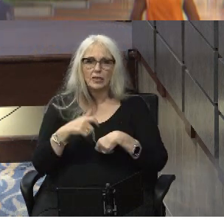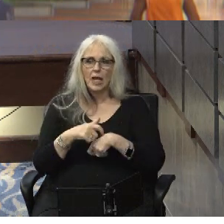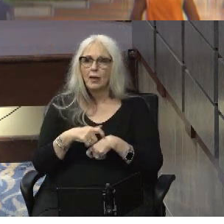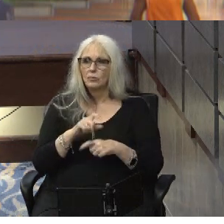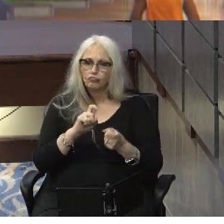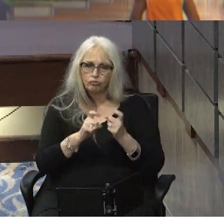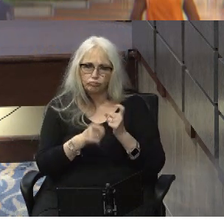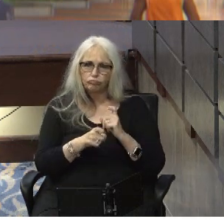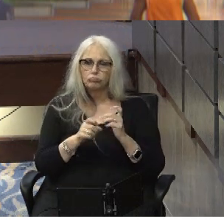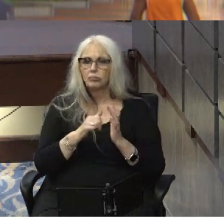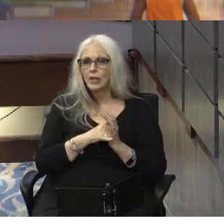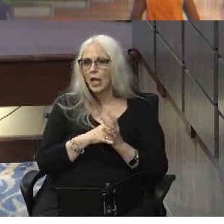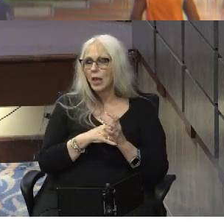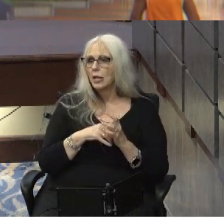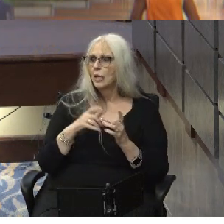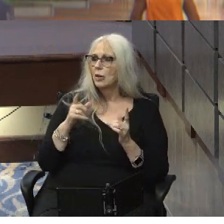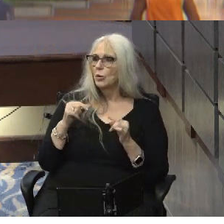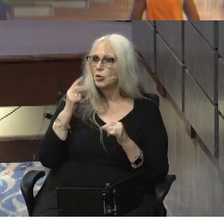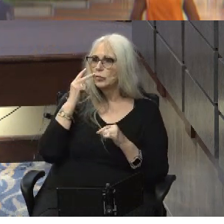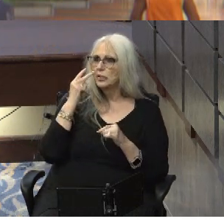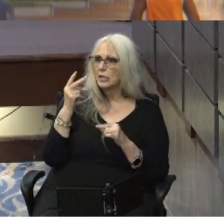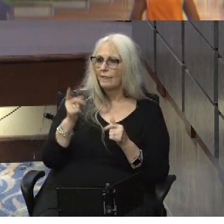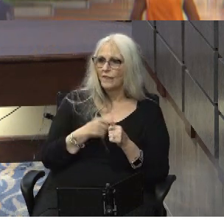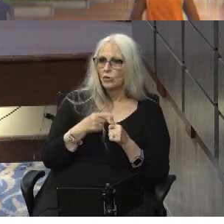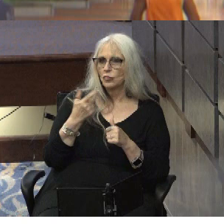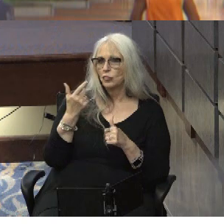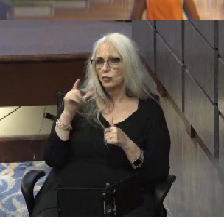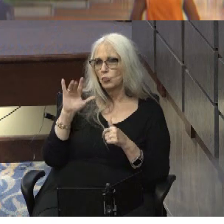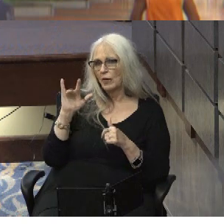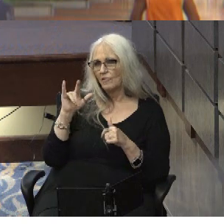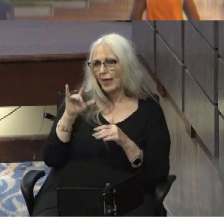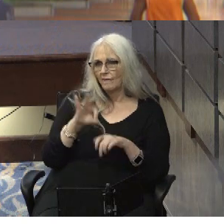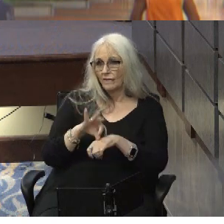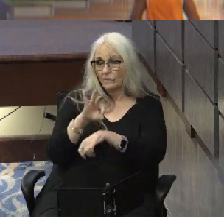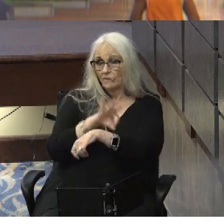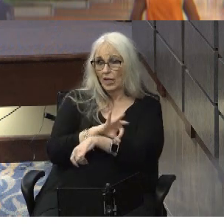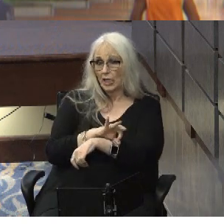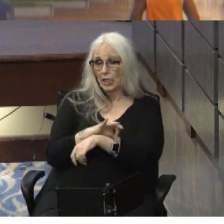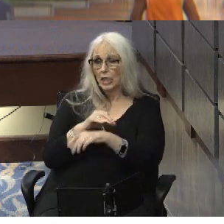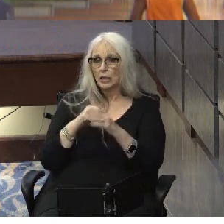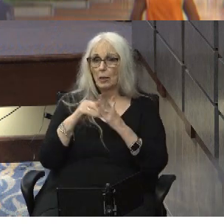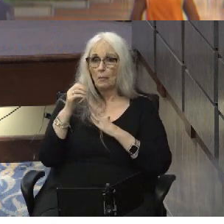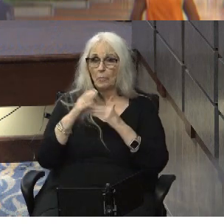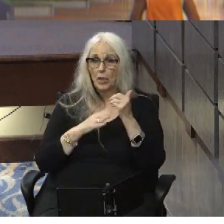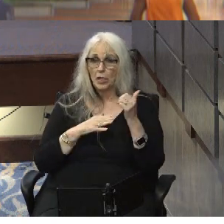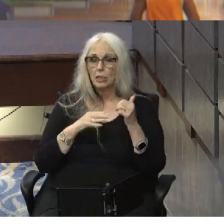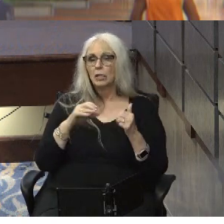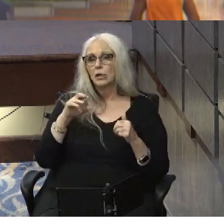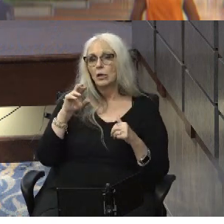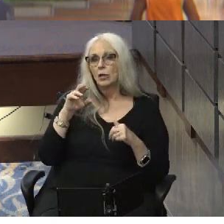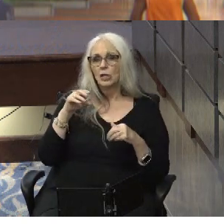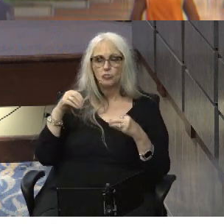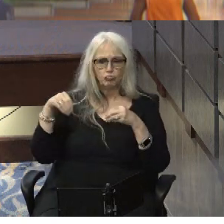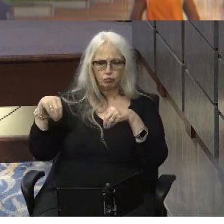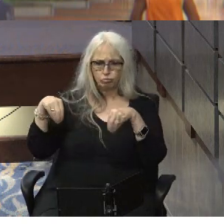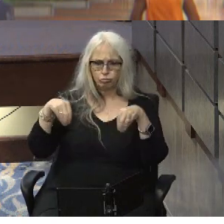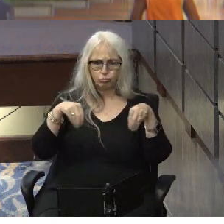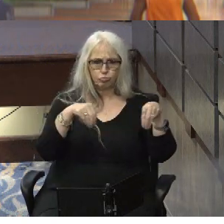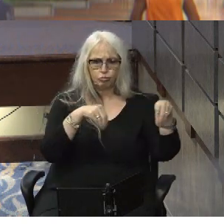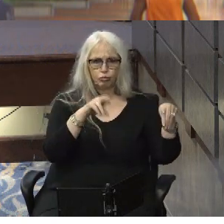you see a nod into the first 20 to 25 feet of this building is a leasable retail core, and so you're